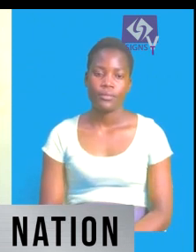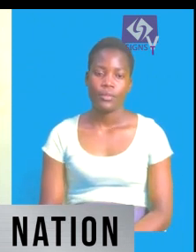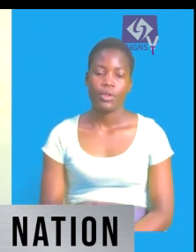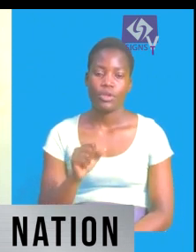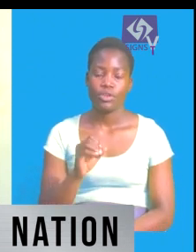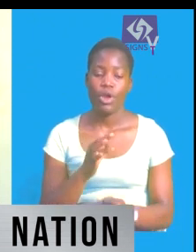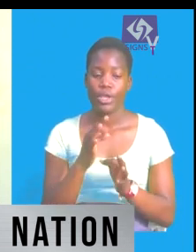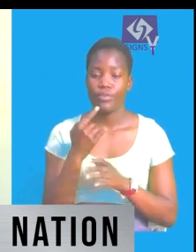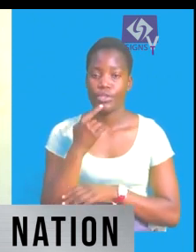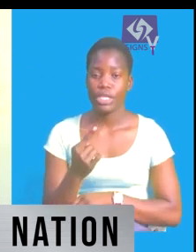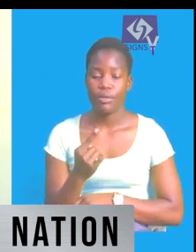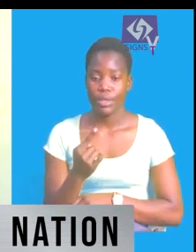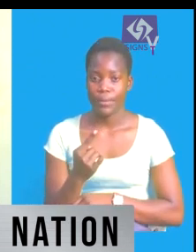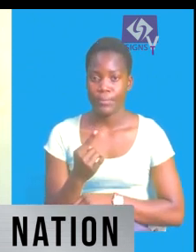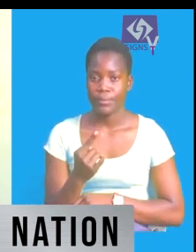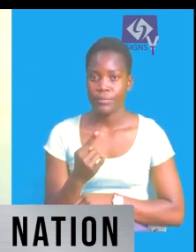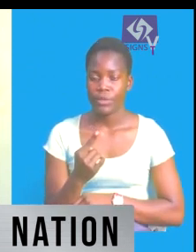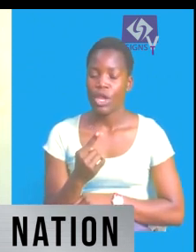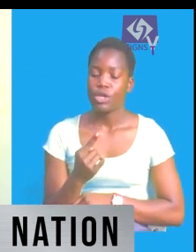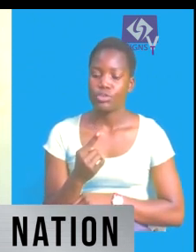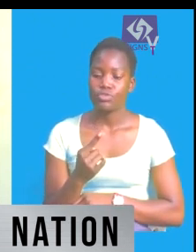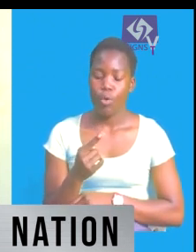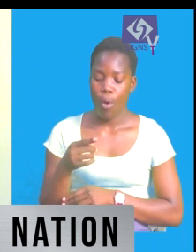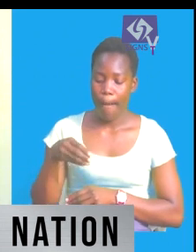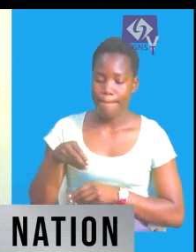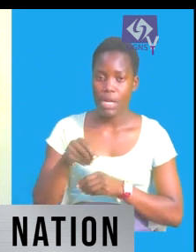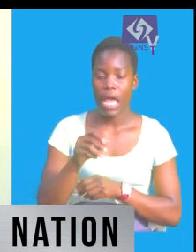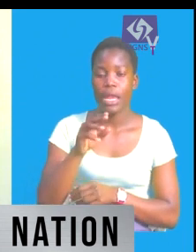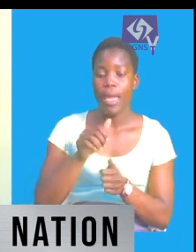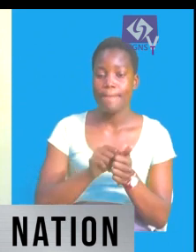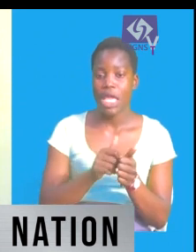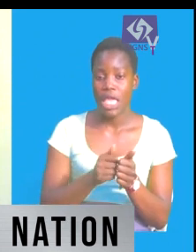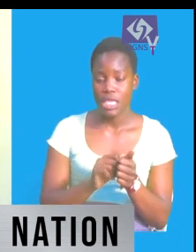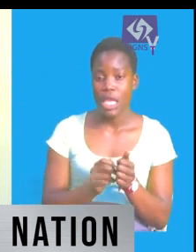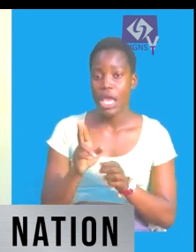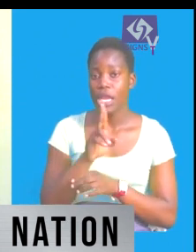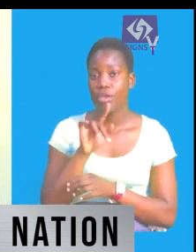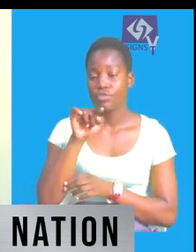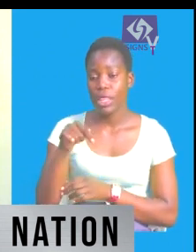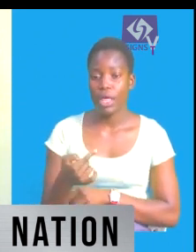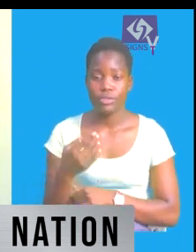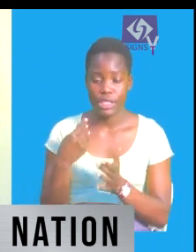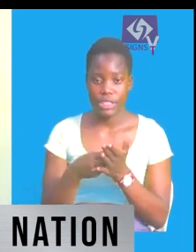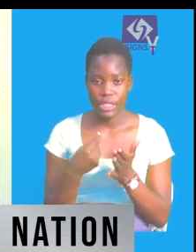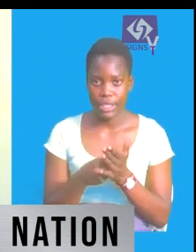So if you tell me to plant maize and it costs me like 1,000 shillings,